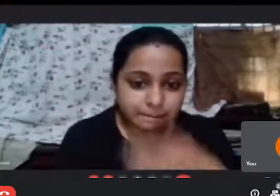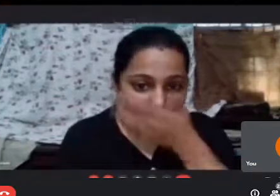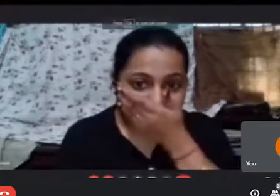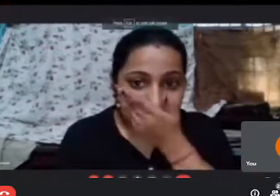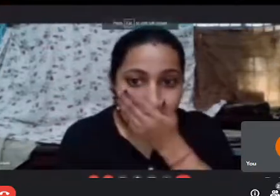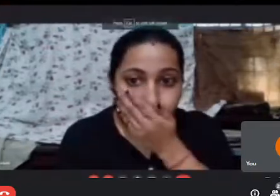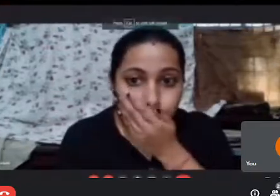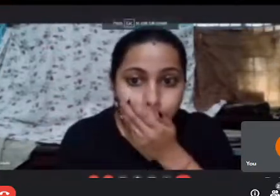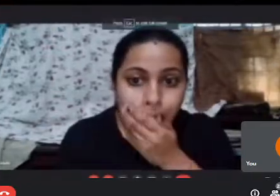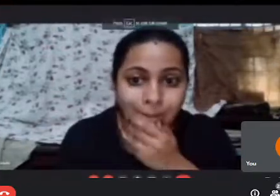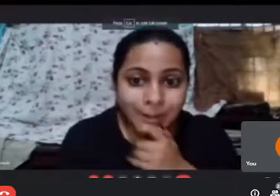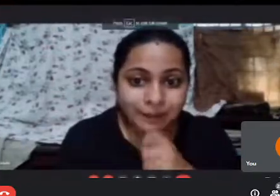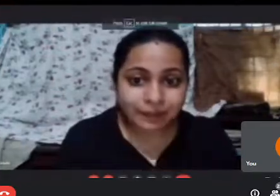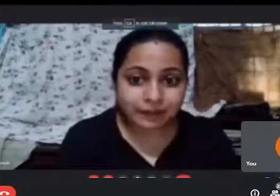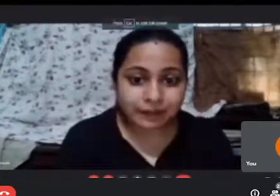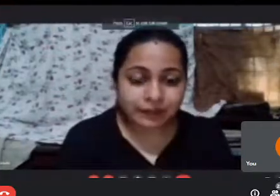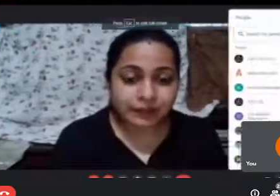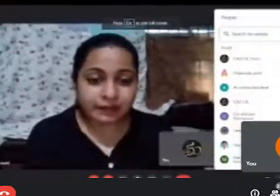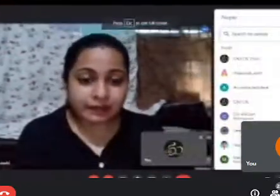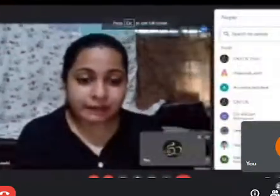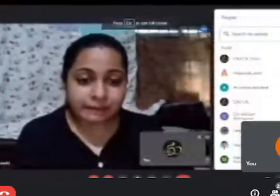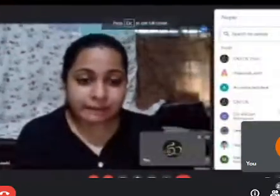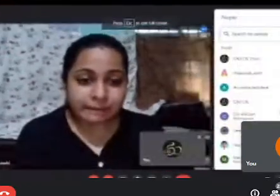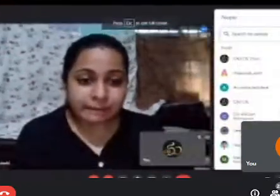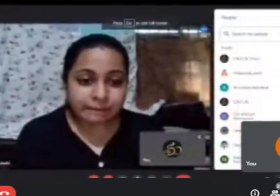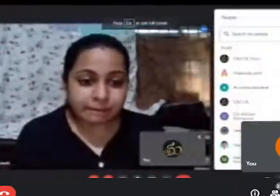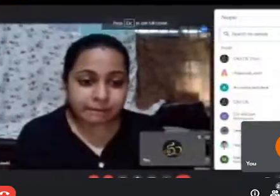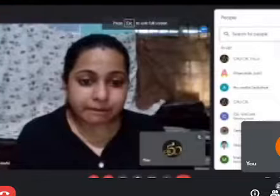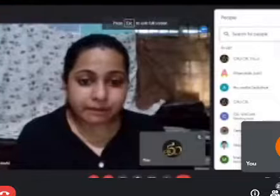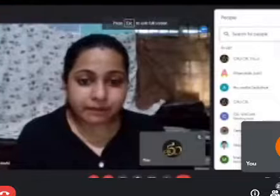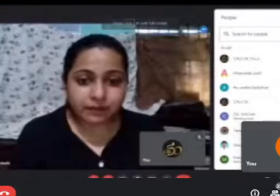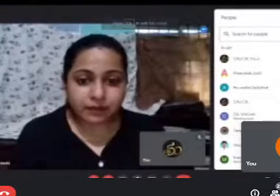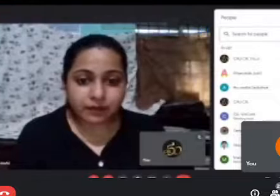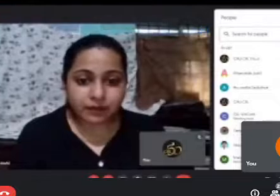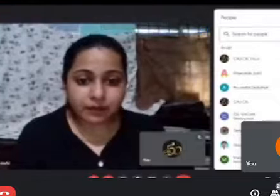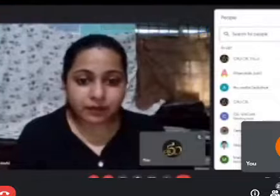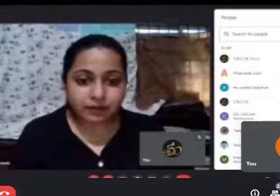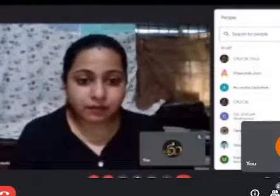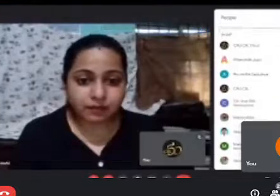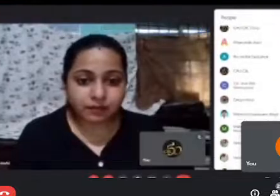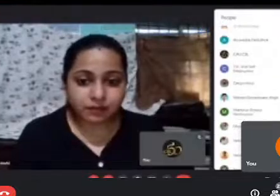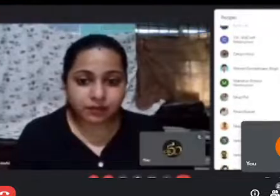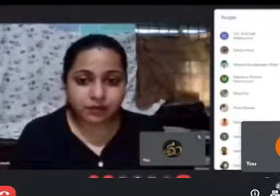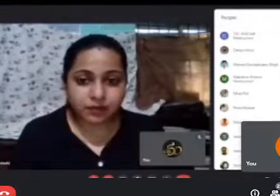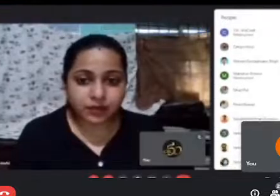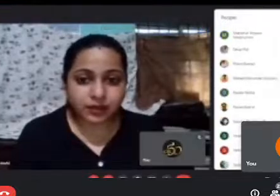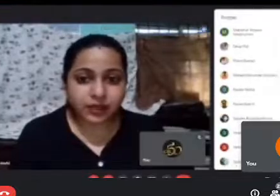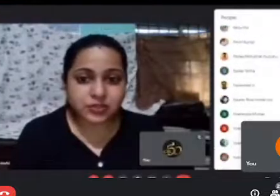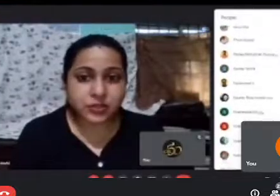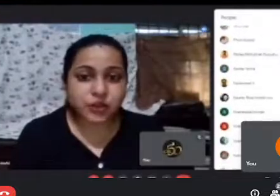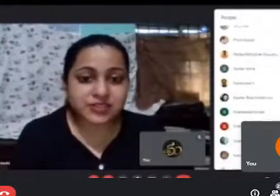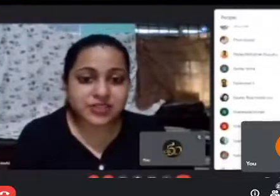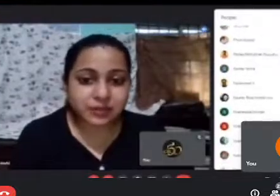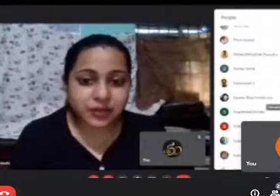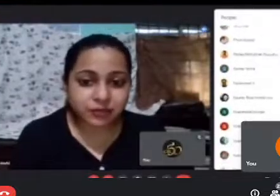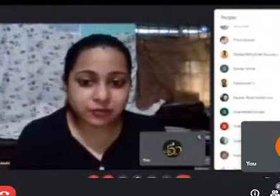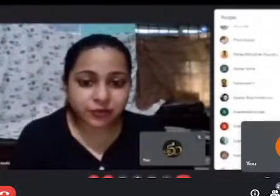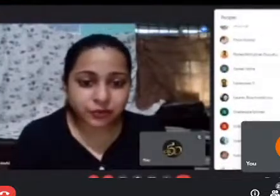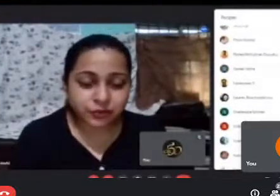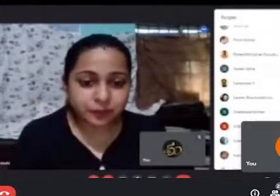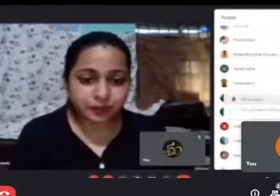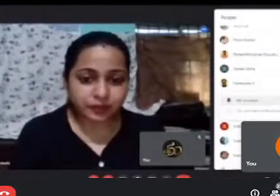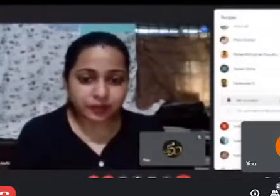Interpreters want to switch. Yeah, Saurav is coming for you.